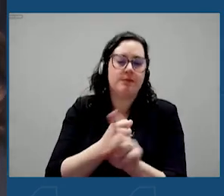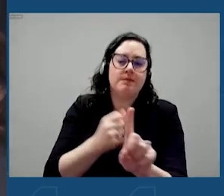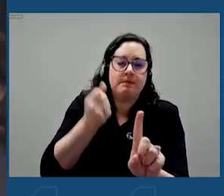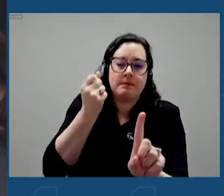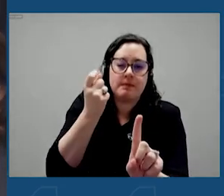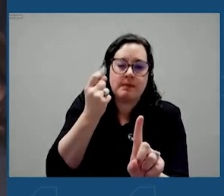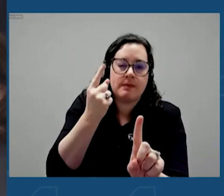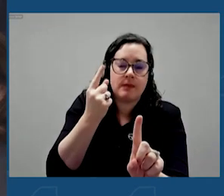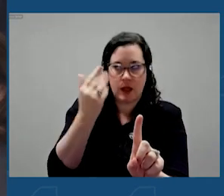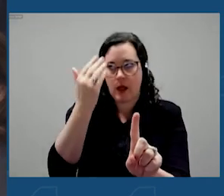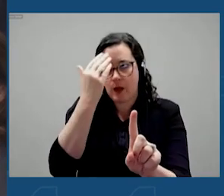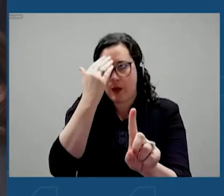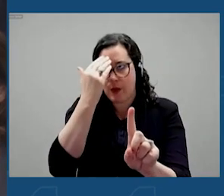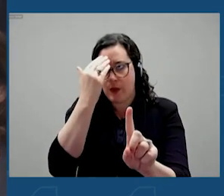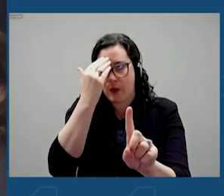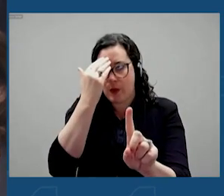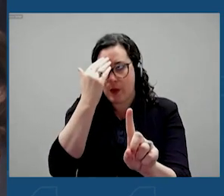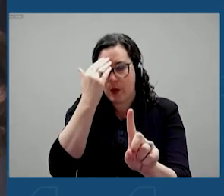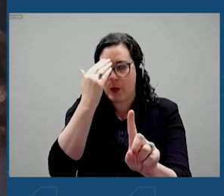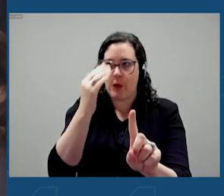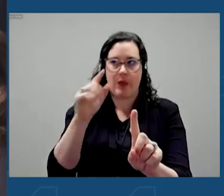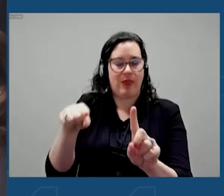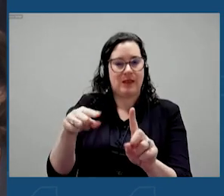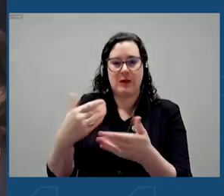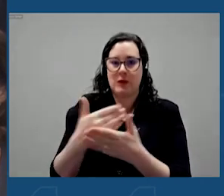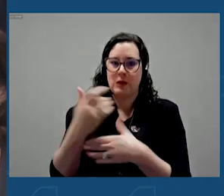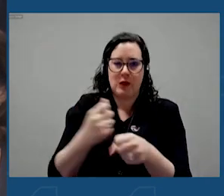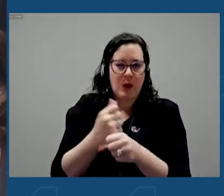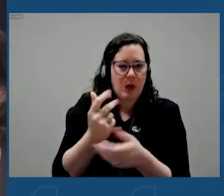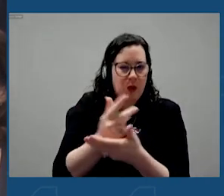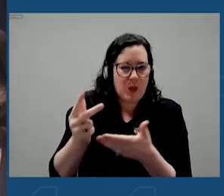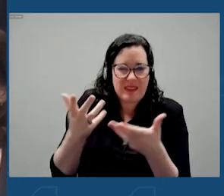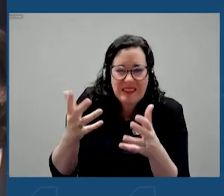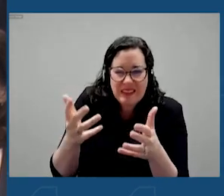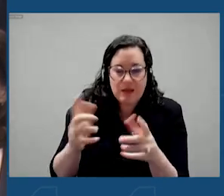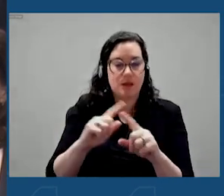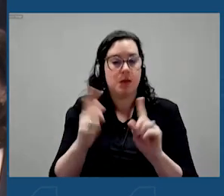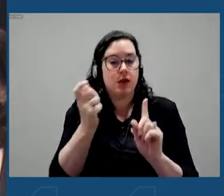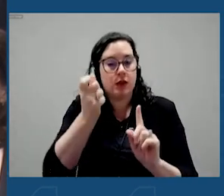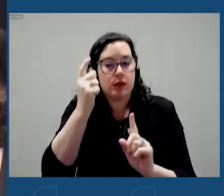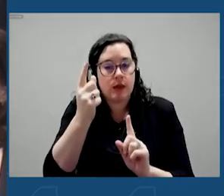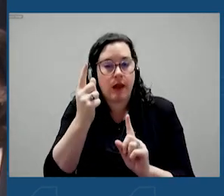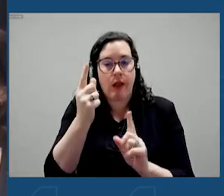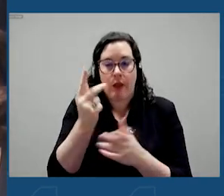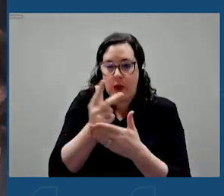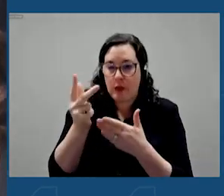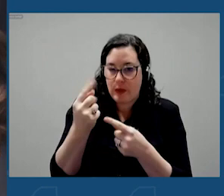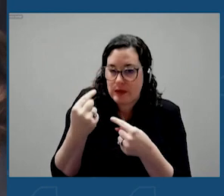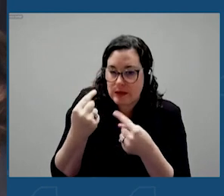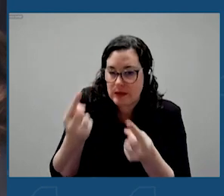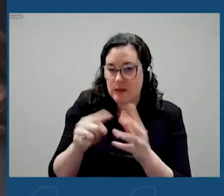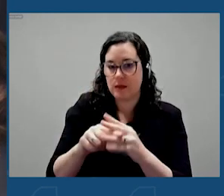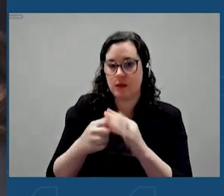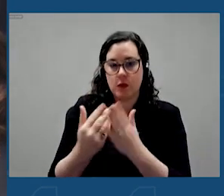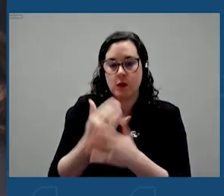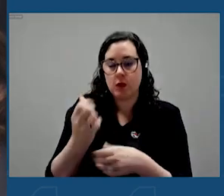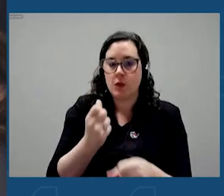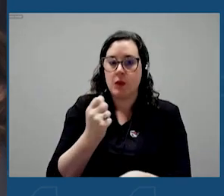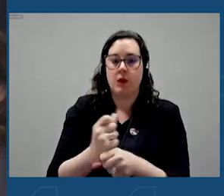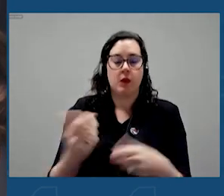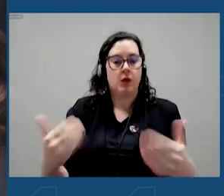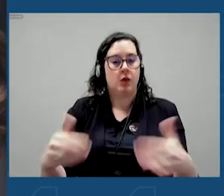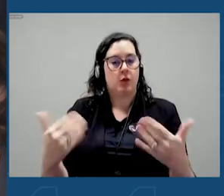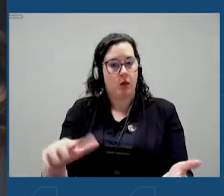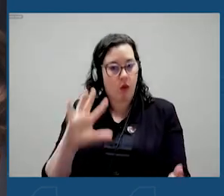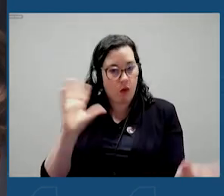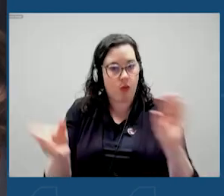we're only a little over 3 weeks into the new year, but for these little over 3 weeks into the new year, overall major crime in